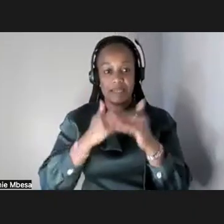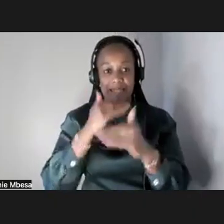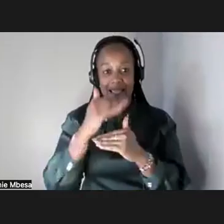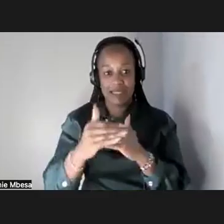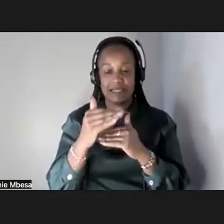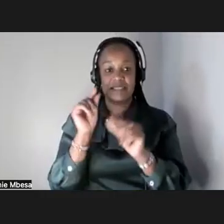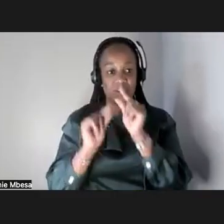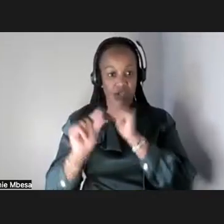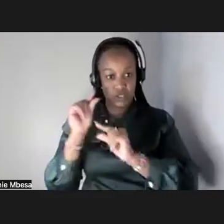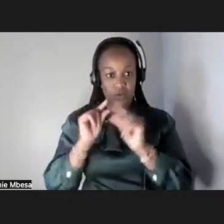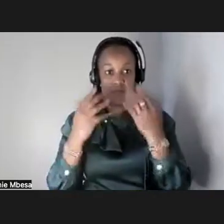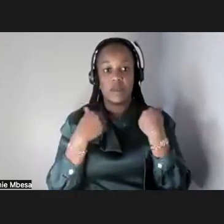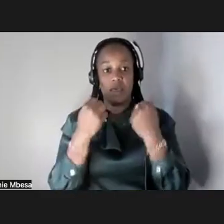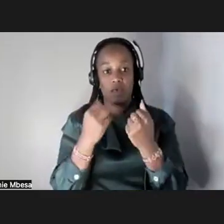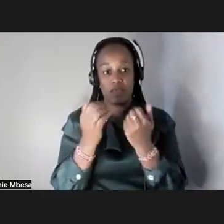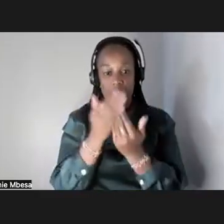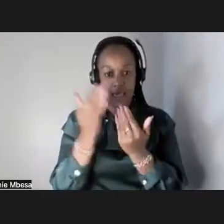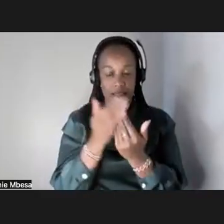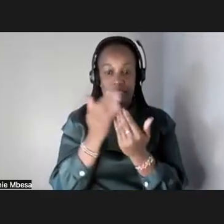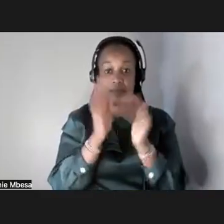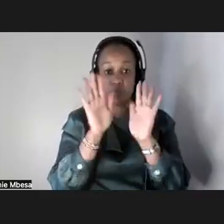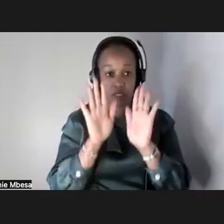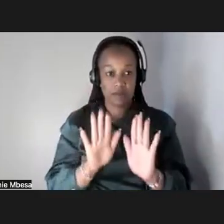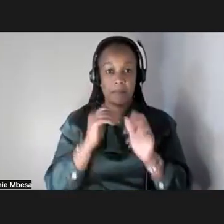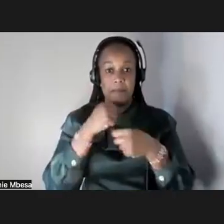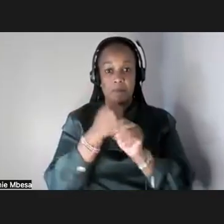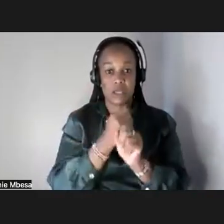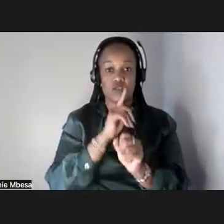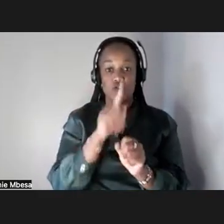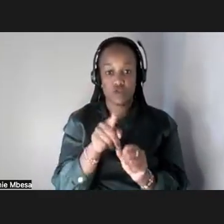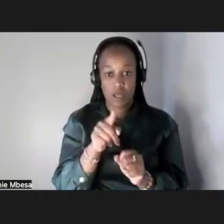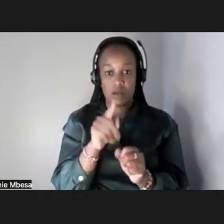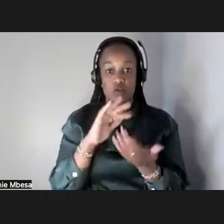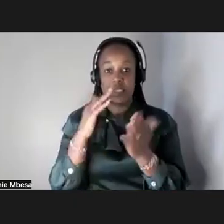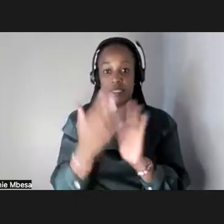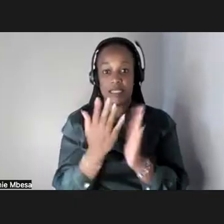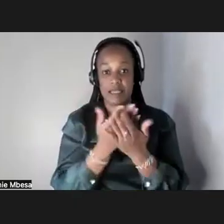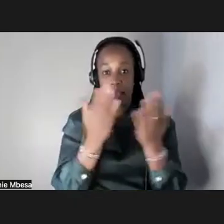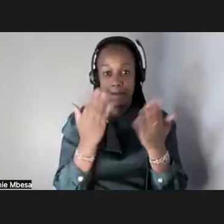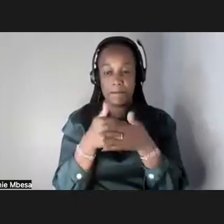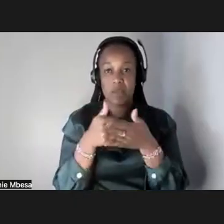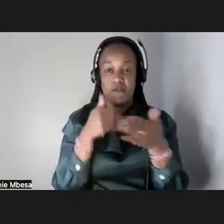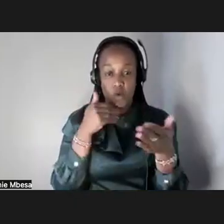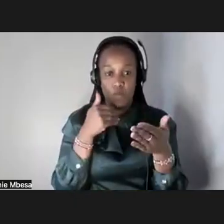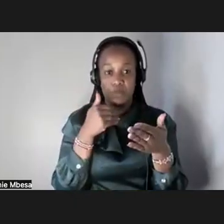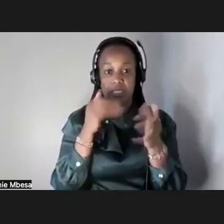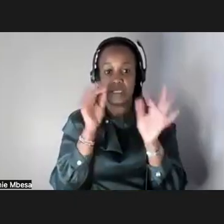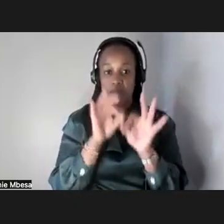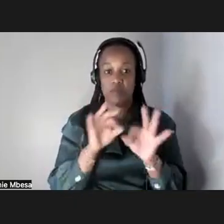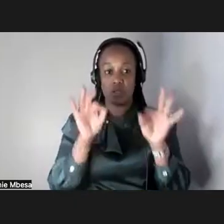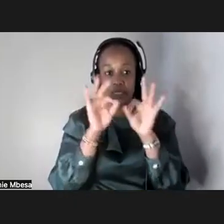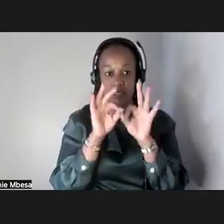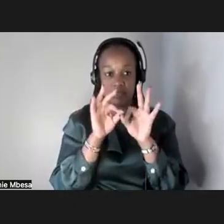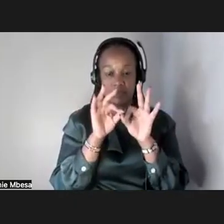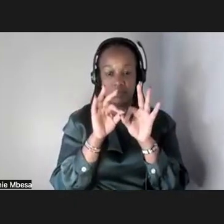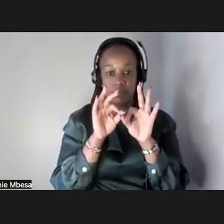make this sustainable. So making sure that we reach those before they have their licenses is important to, then we